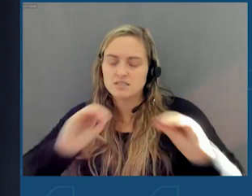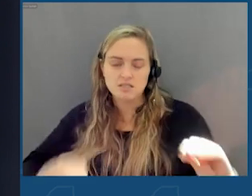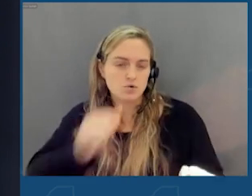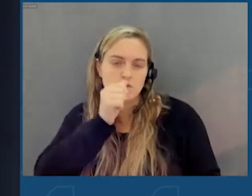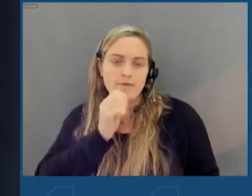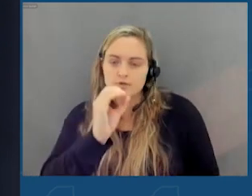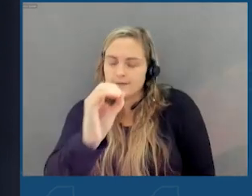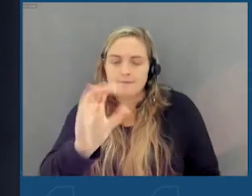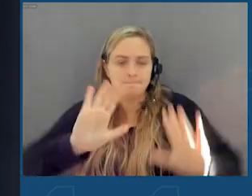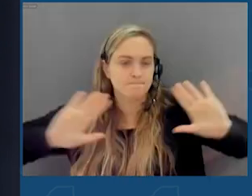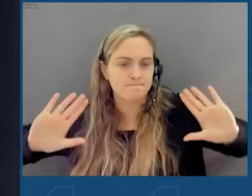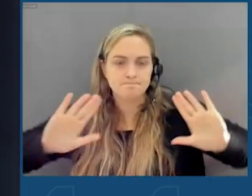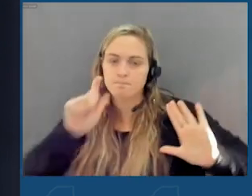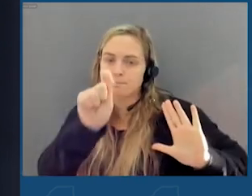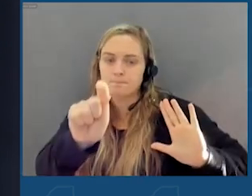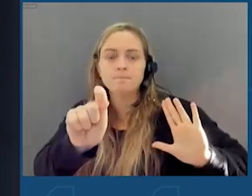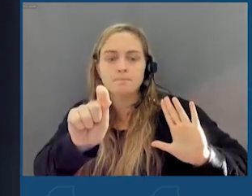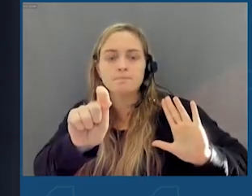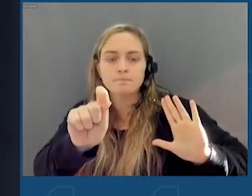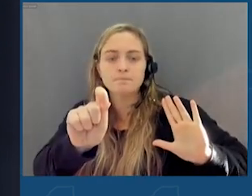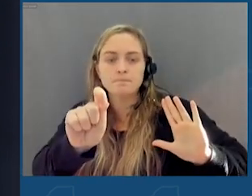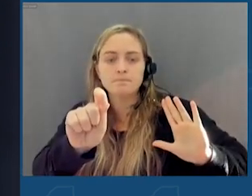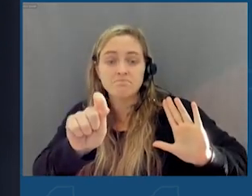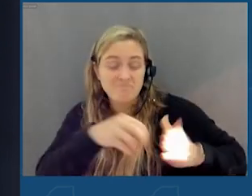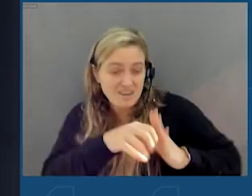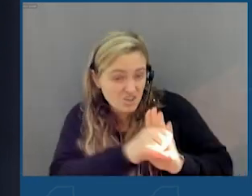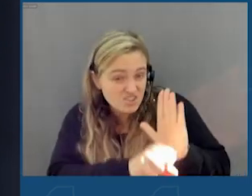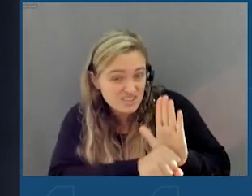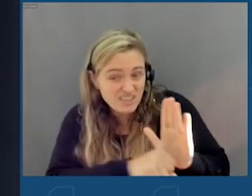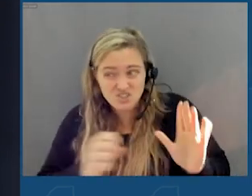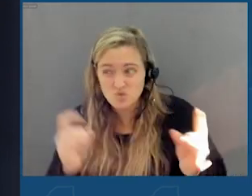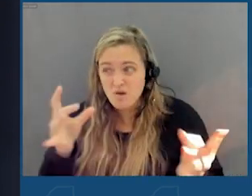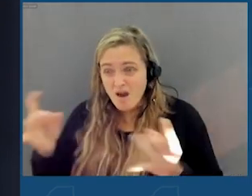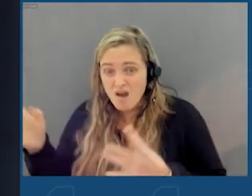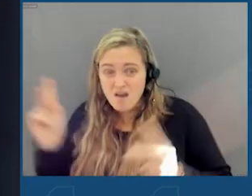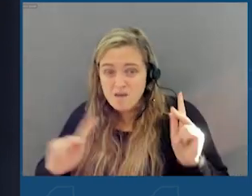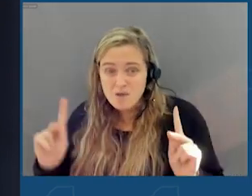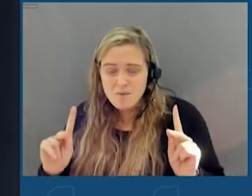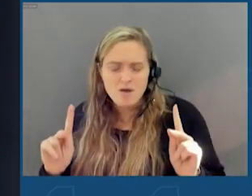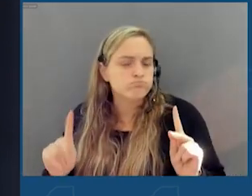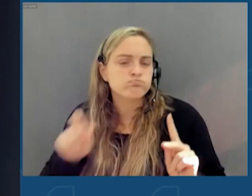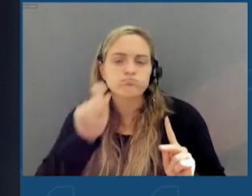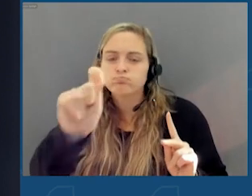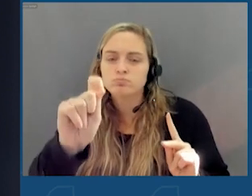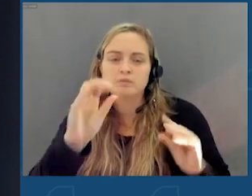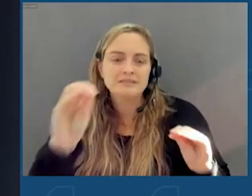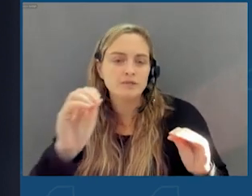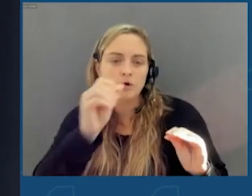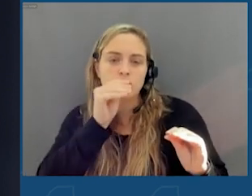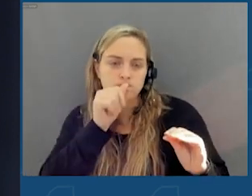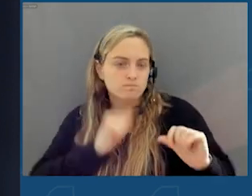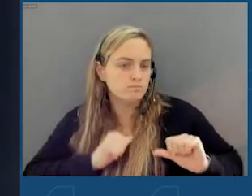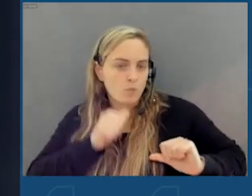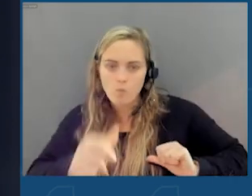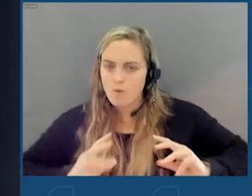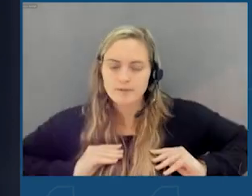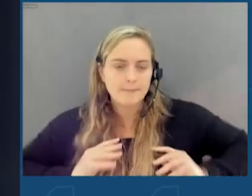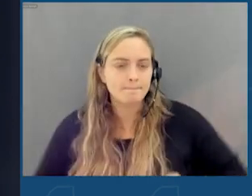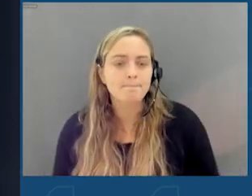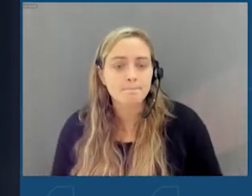for hate in our state. And that's why I've been listening and talking and taking